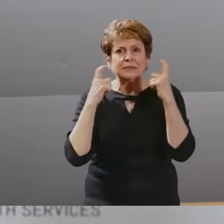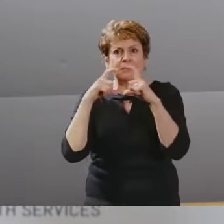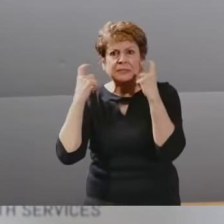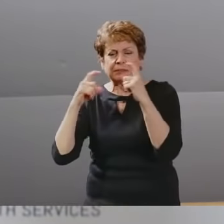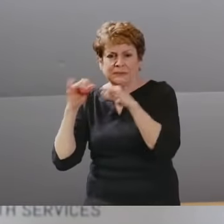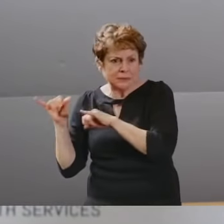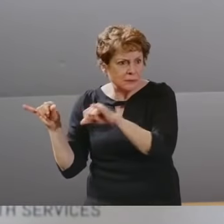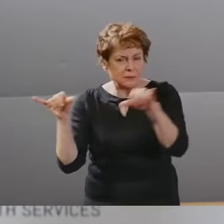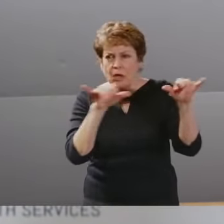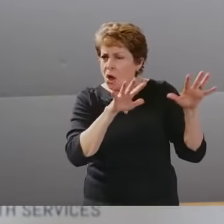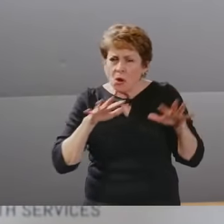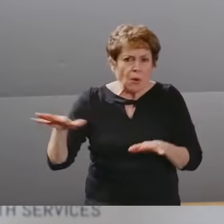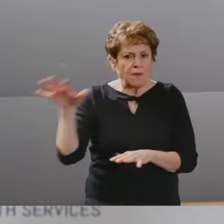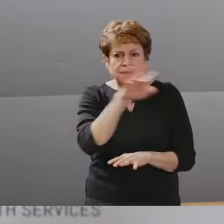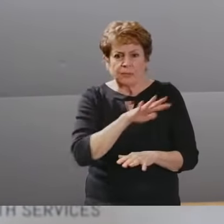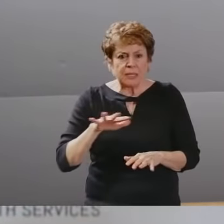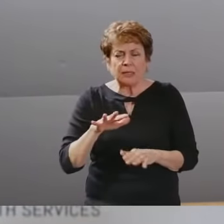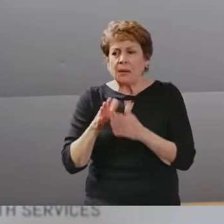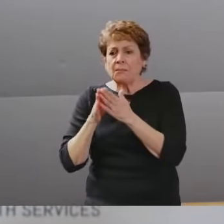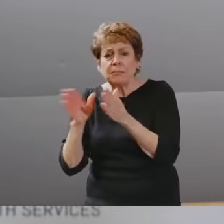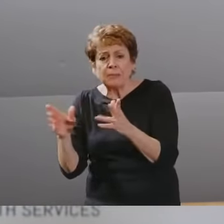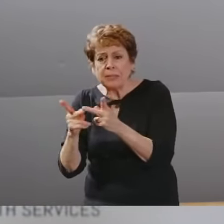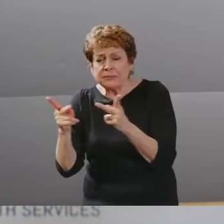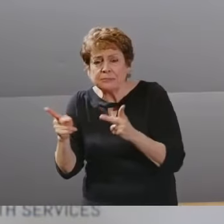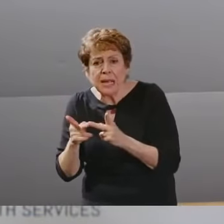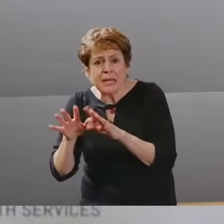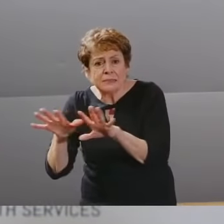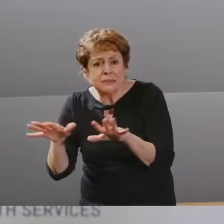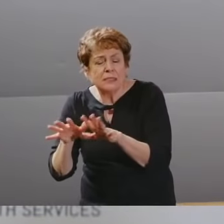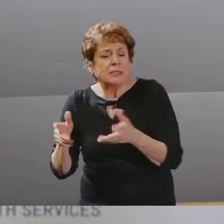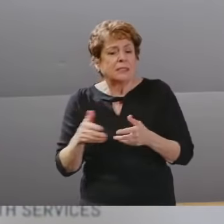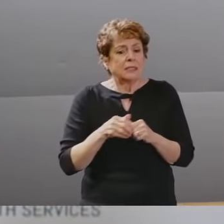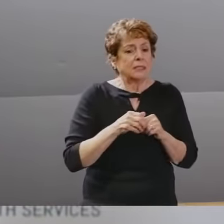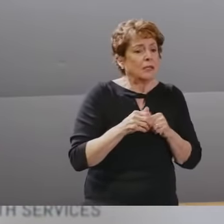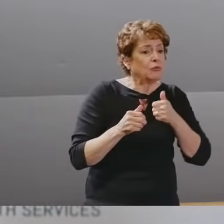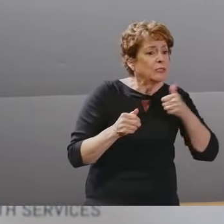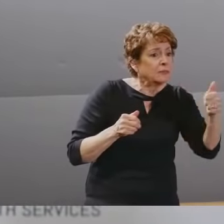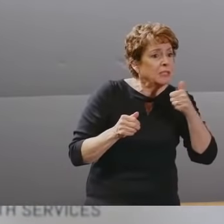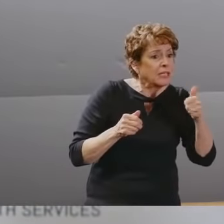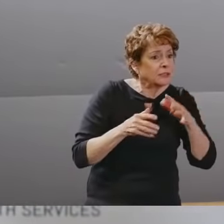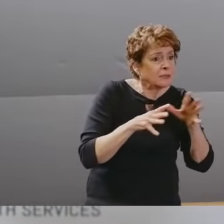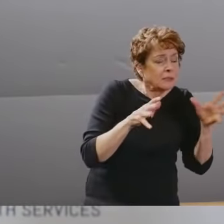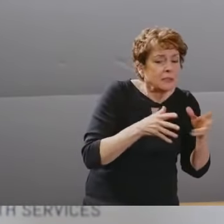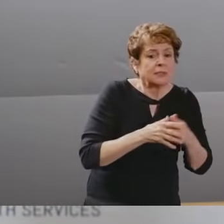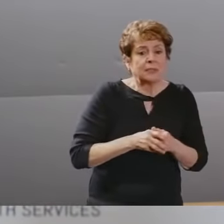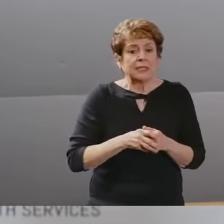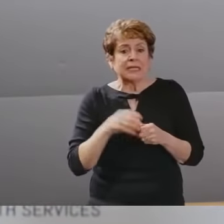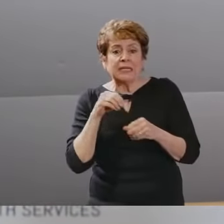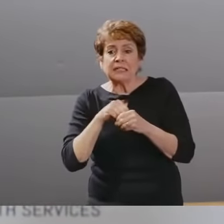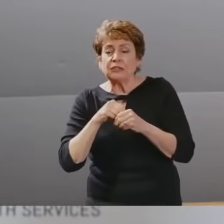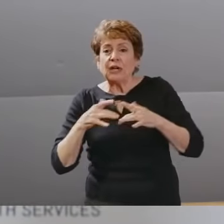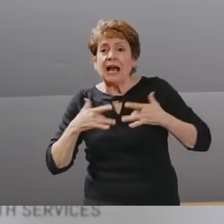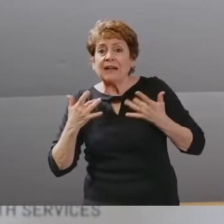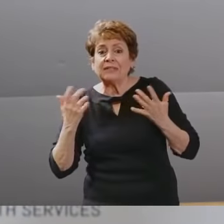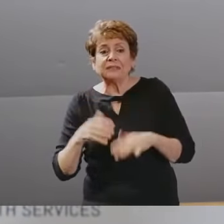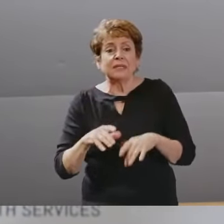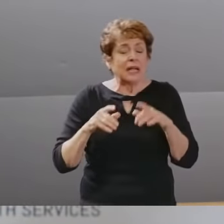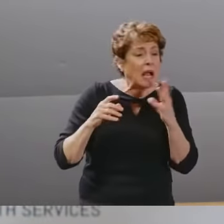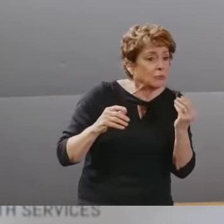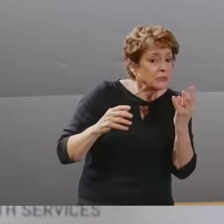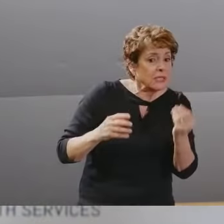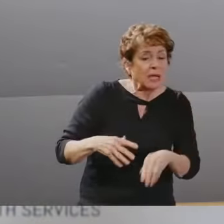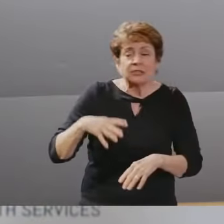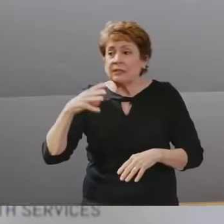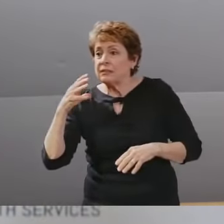settings, public transportation, at indoor and outdoor events, gatherings, and in